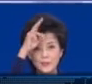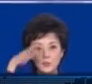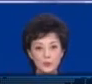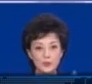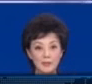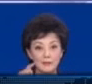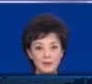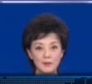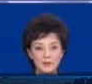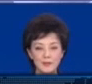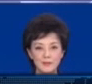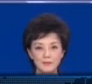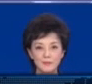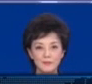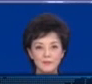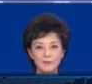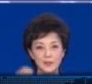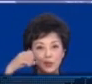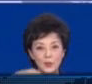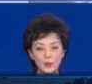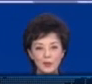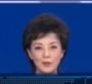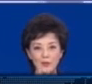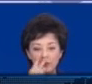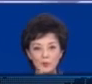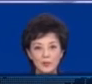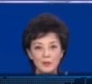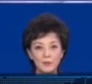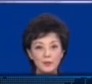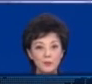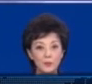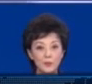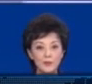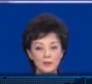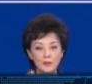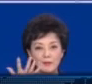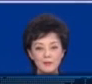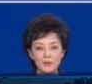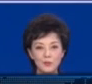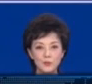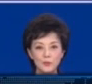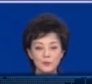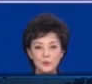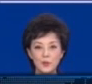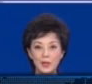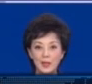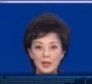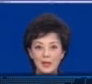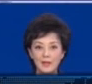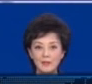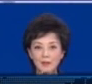the COVID-19. Under the leadership of CPC Central Committee, with Comrade Xi Jinping at its core,